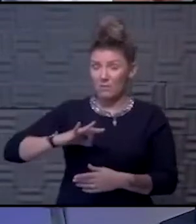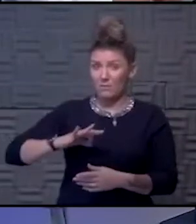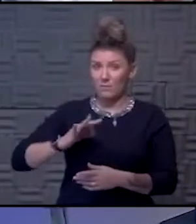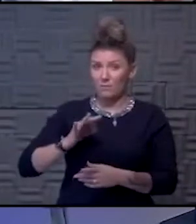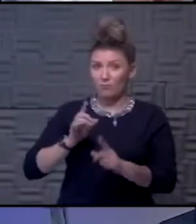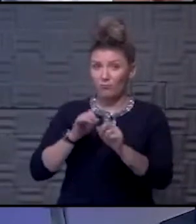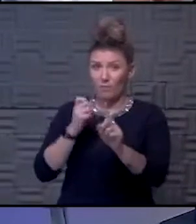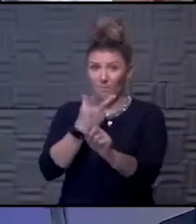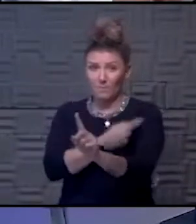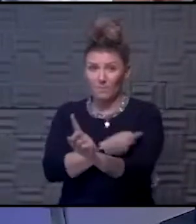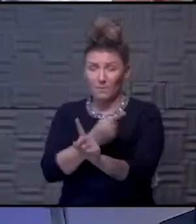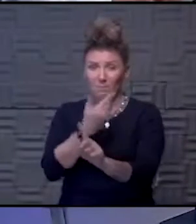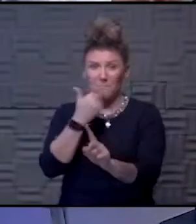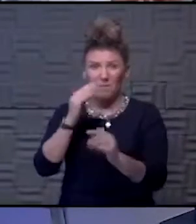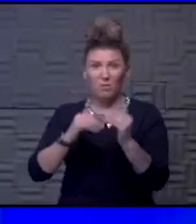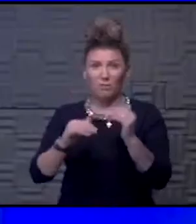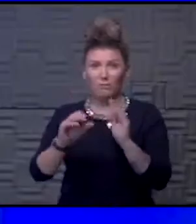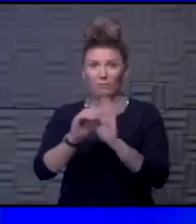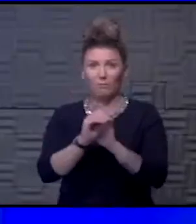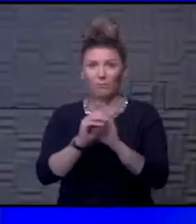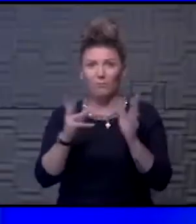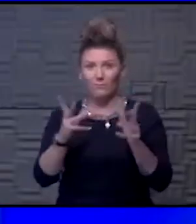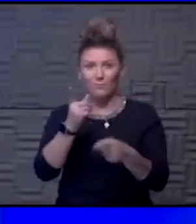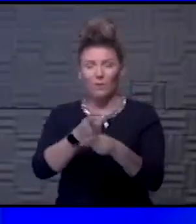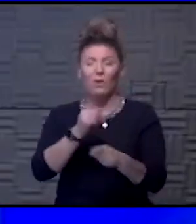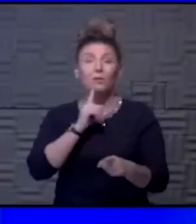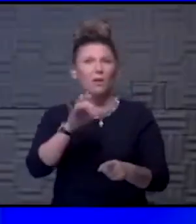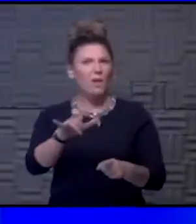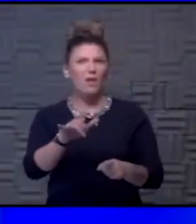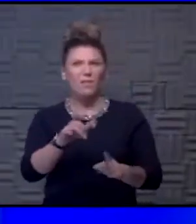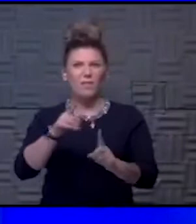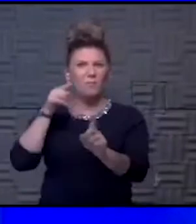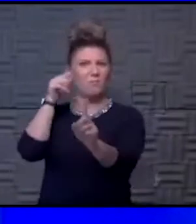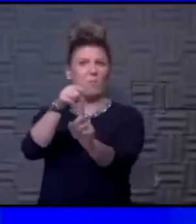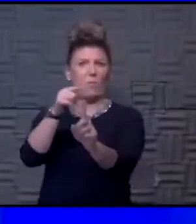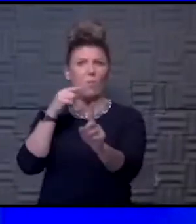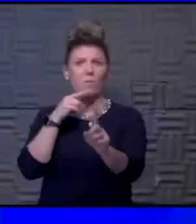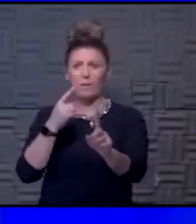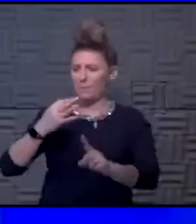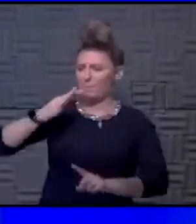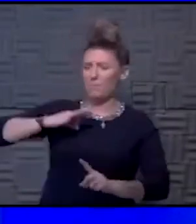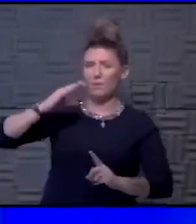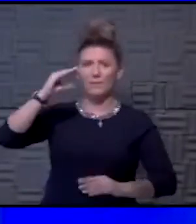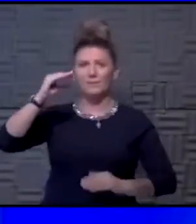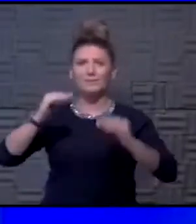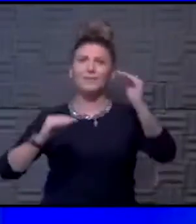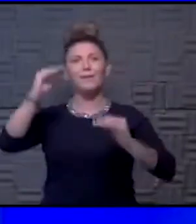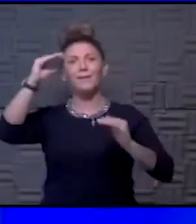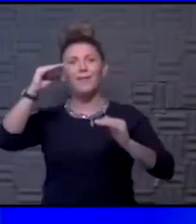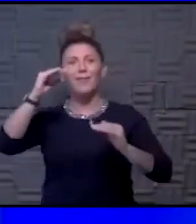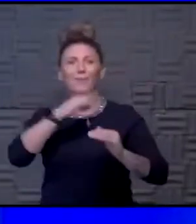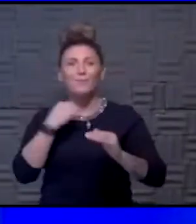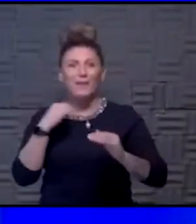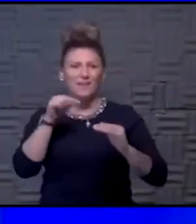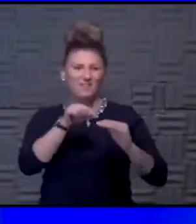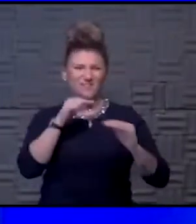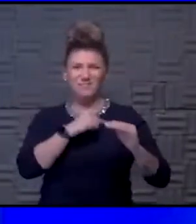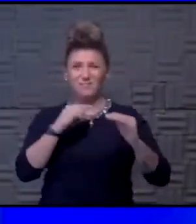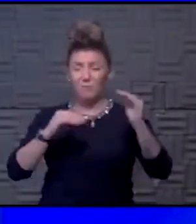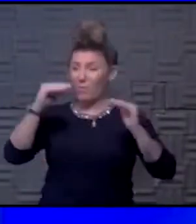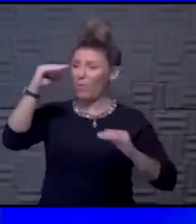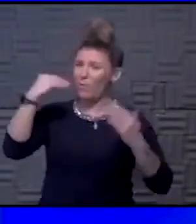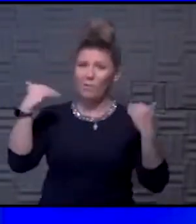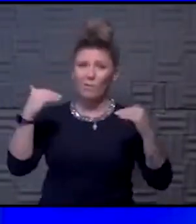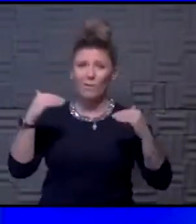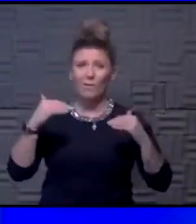none. Right? Yeah. I mean, that's the main goal of that message is the benefit will outweigh the risk because these vaccines are safe. And I know for my